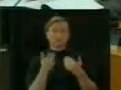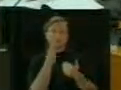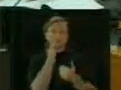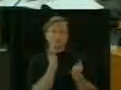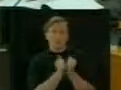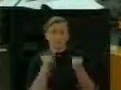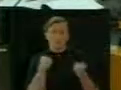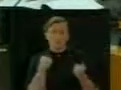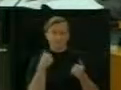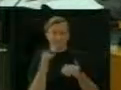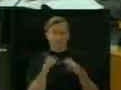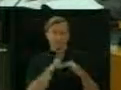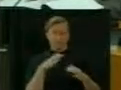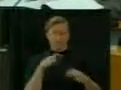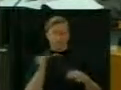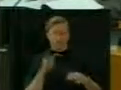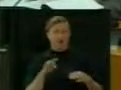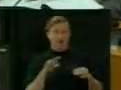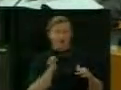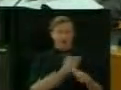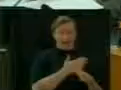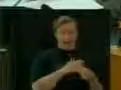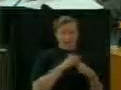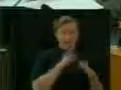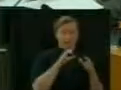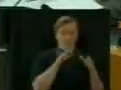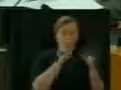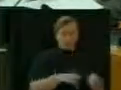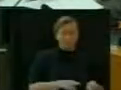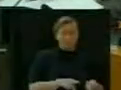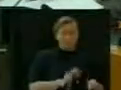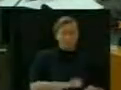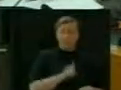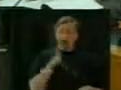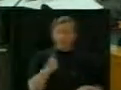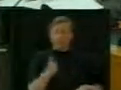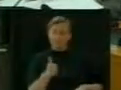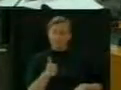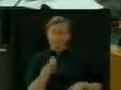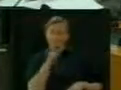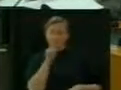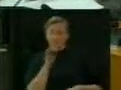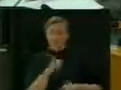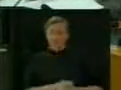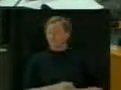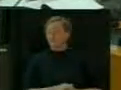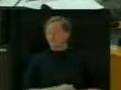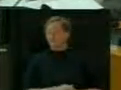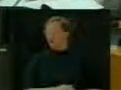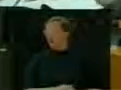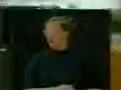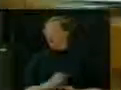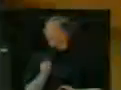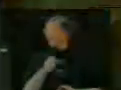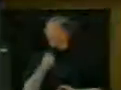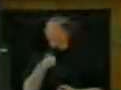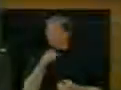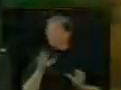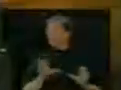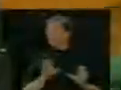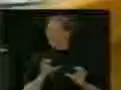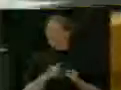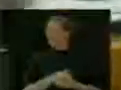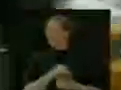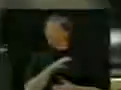be the matter with having a real committee of average citizens making recommendations for the policy rather than going back to